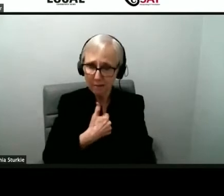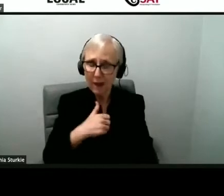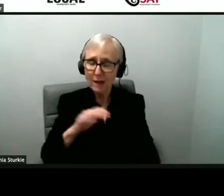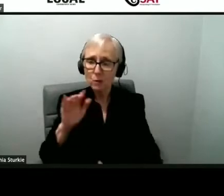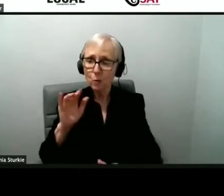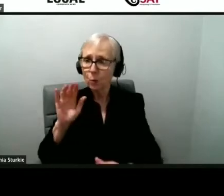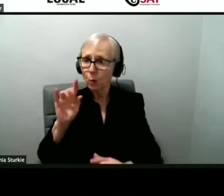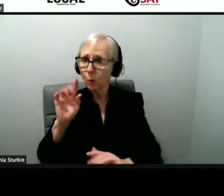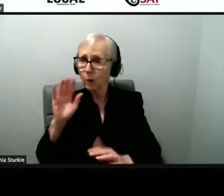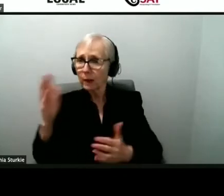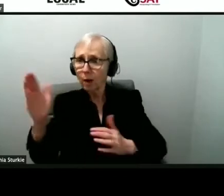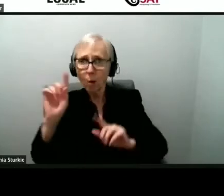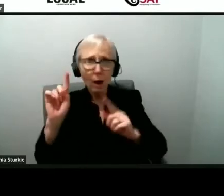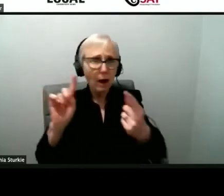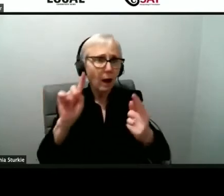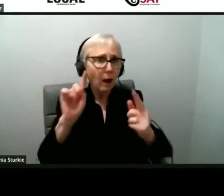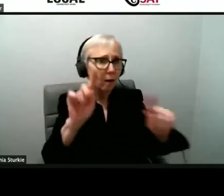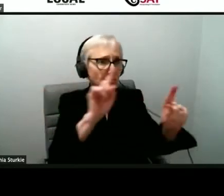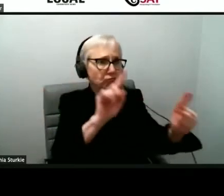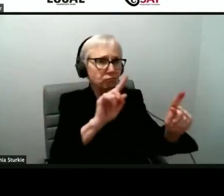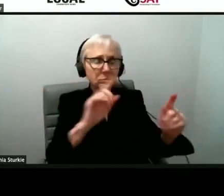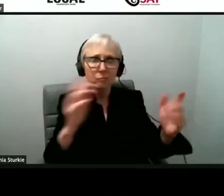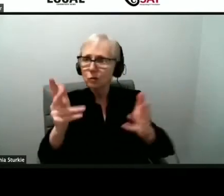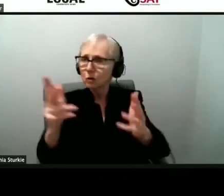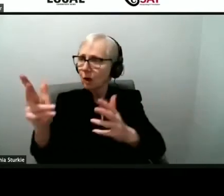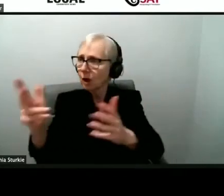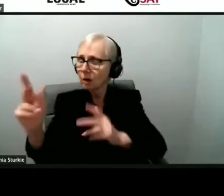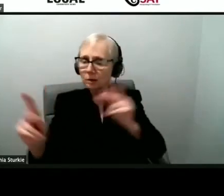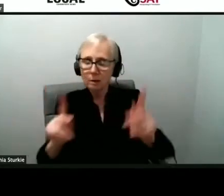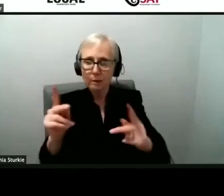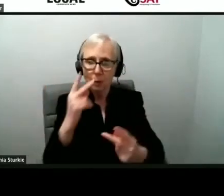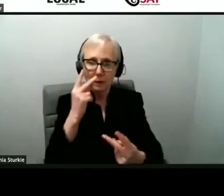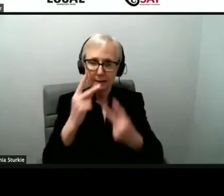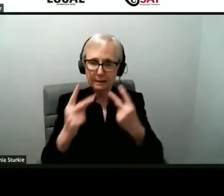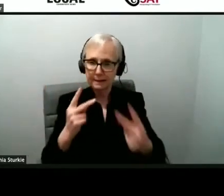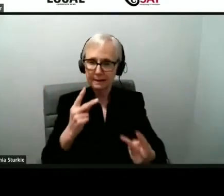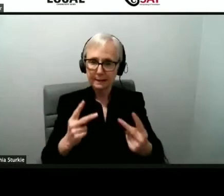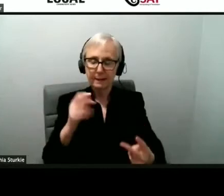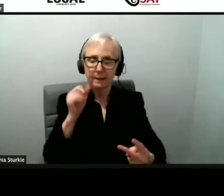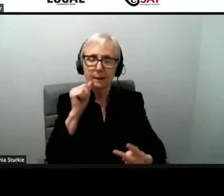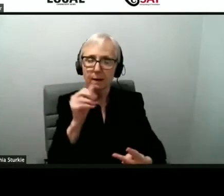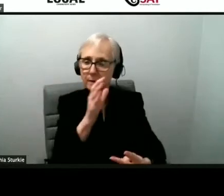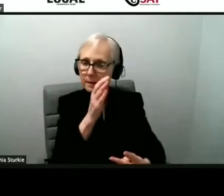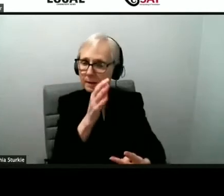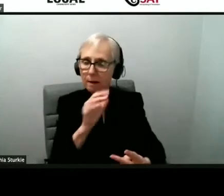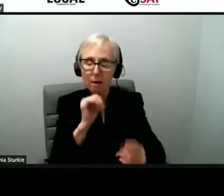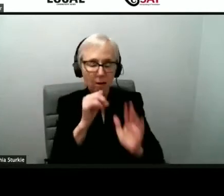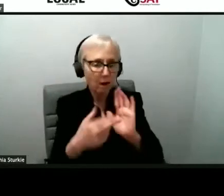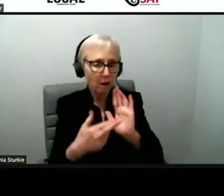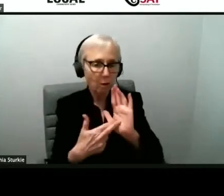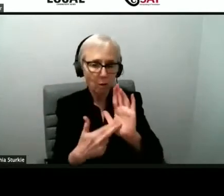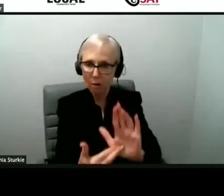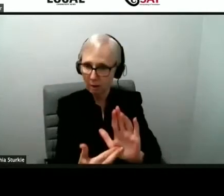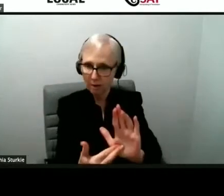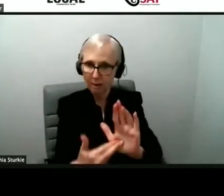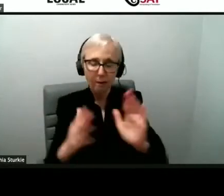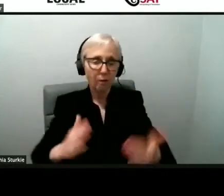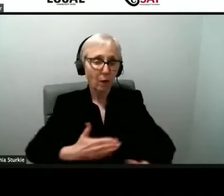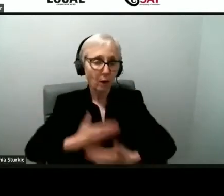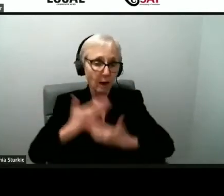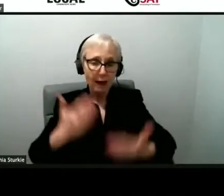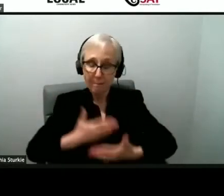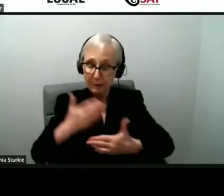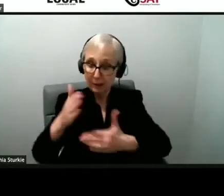out and talk to people in the community, we can see that our seniors are not represented. They are happy to share